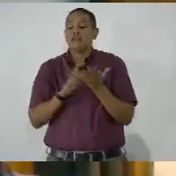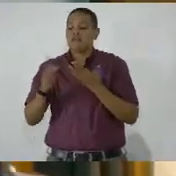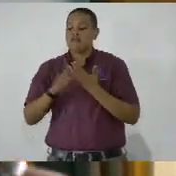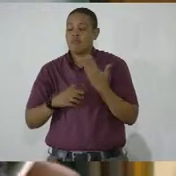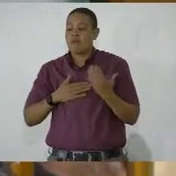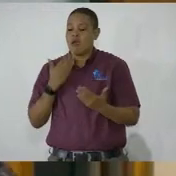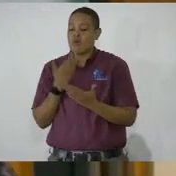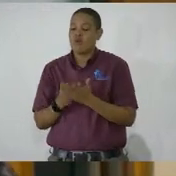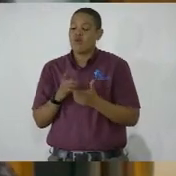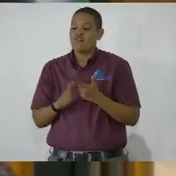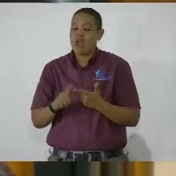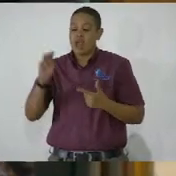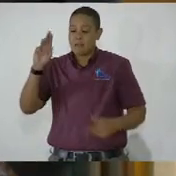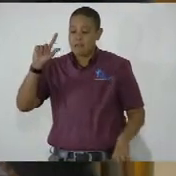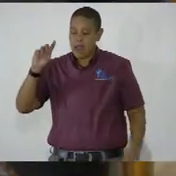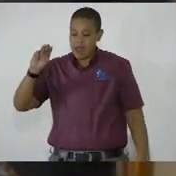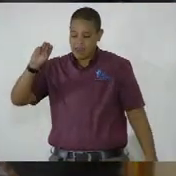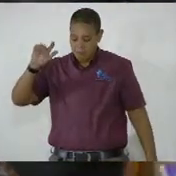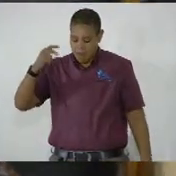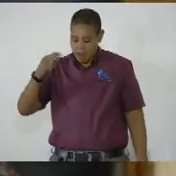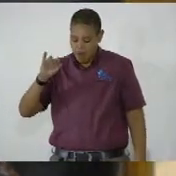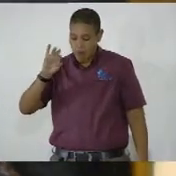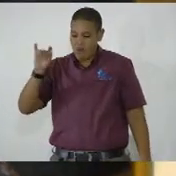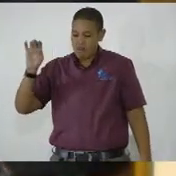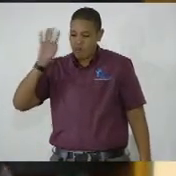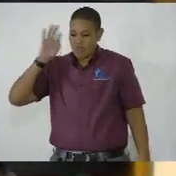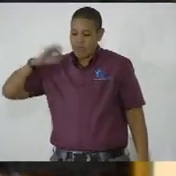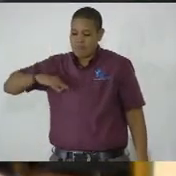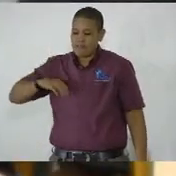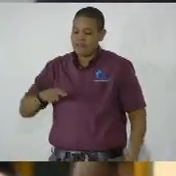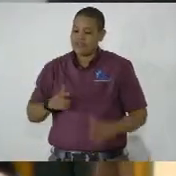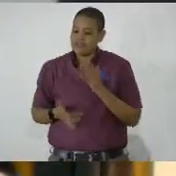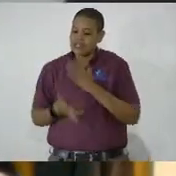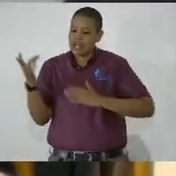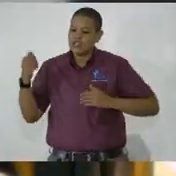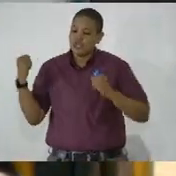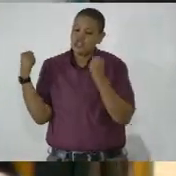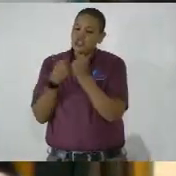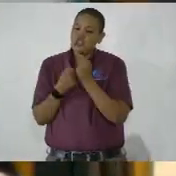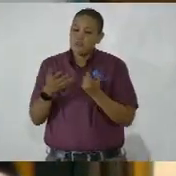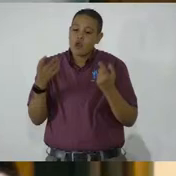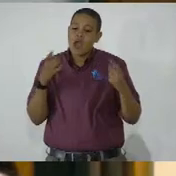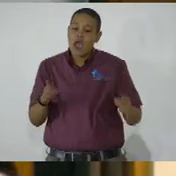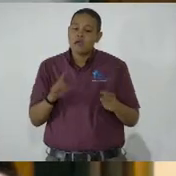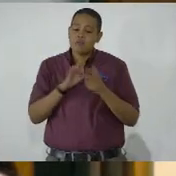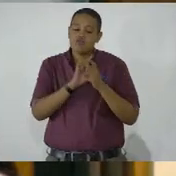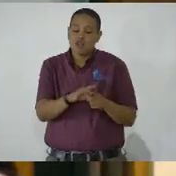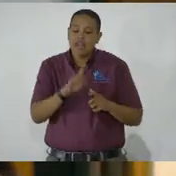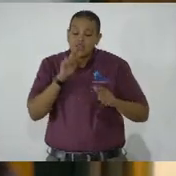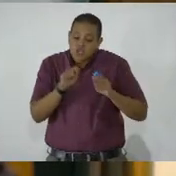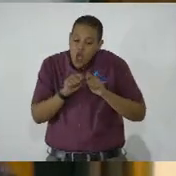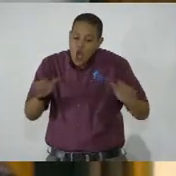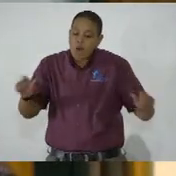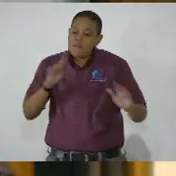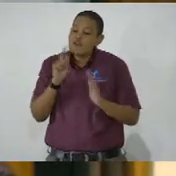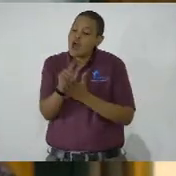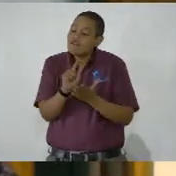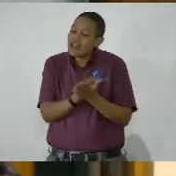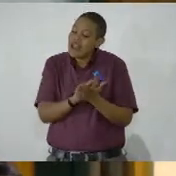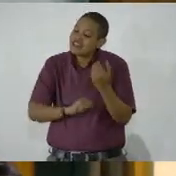Minister Marlene Mullaloo-Fort, will benefit from this technology in terms of the output of